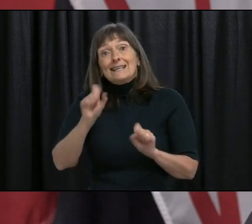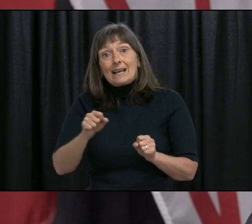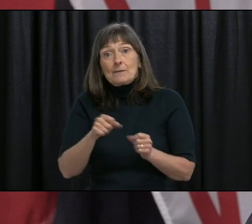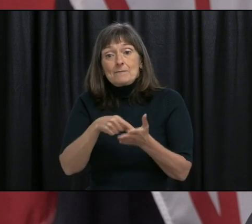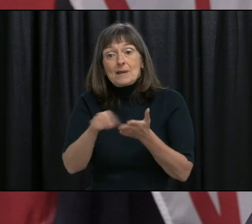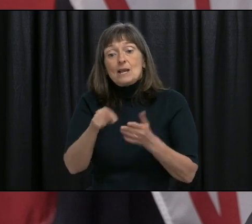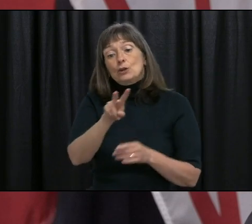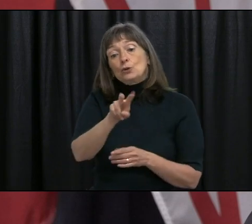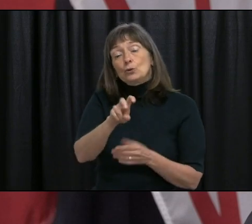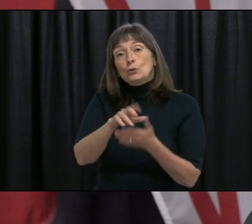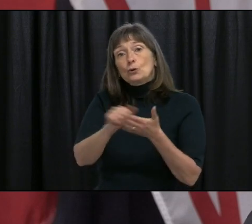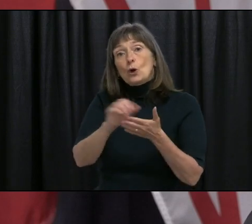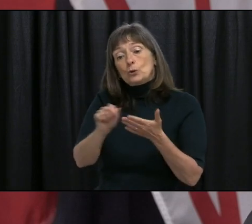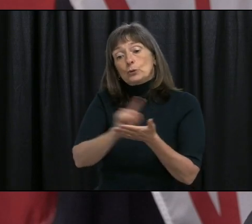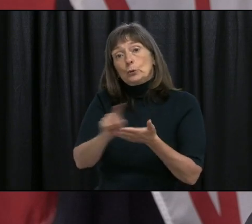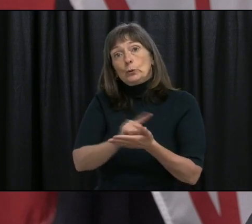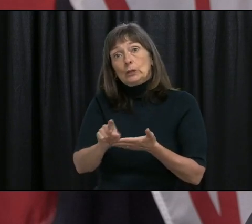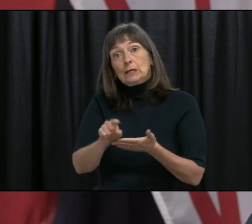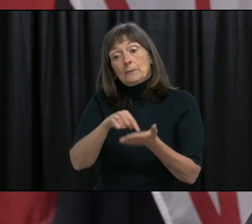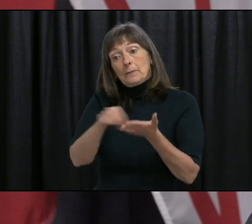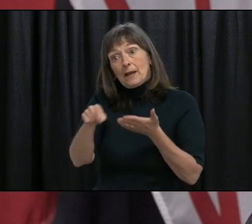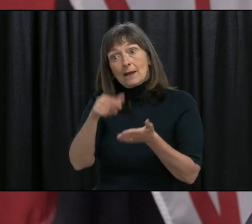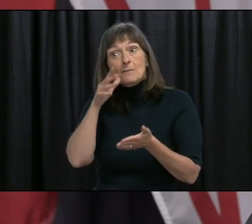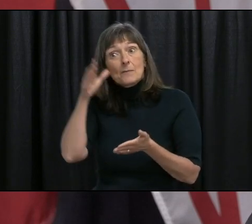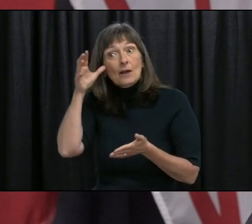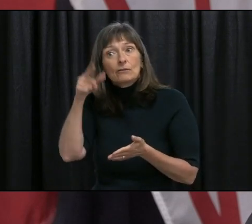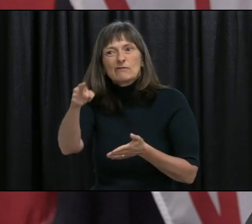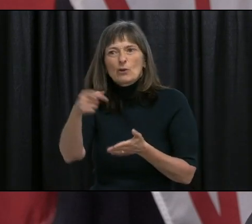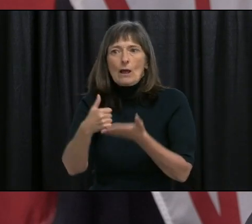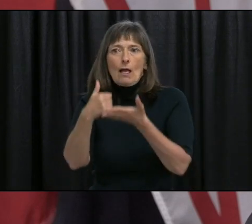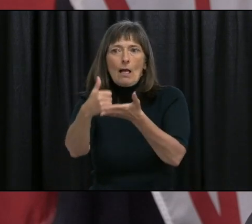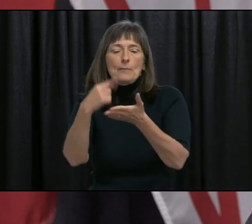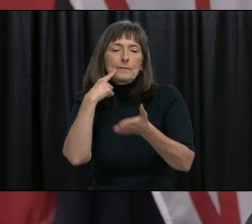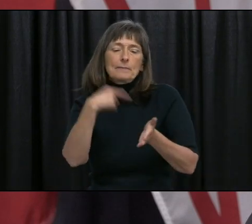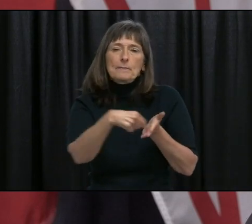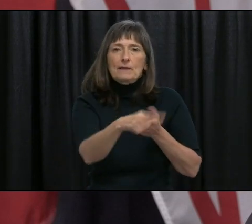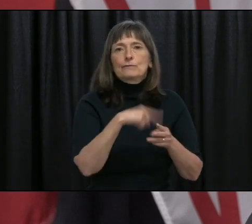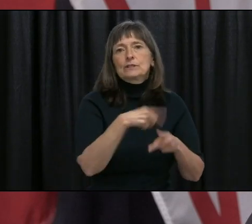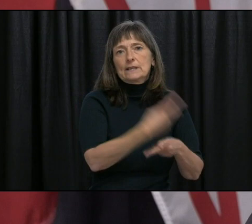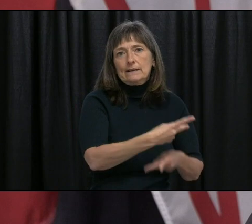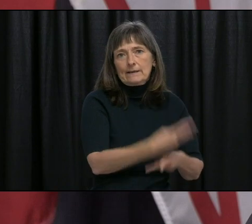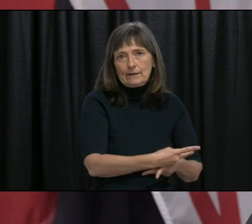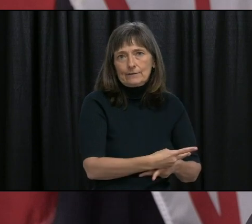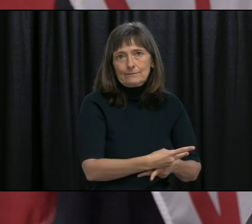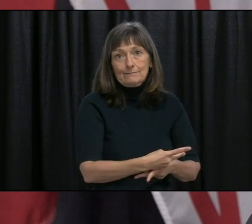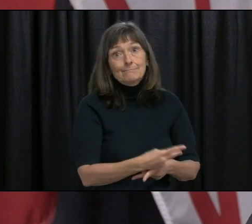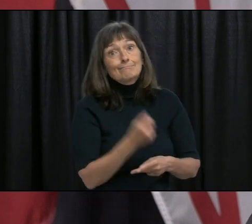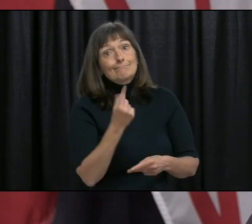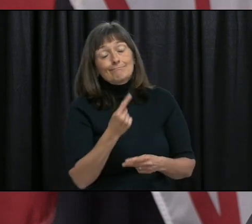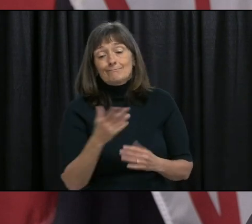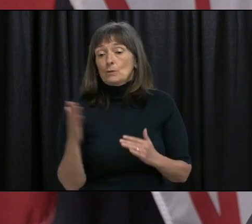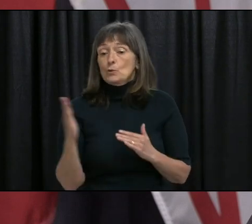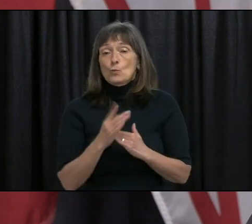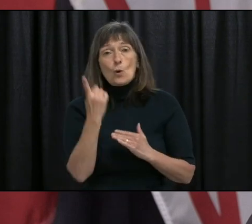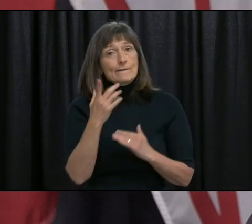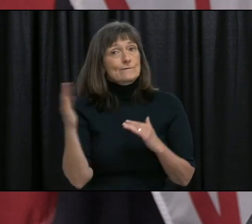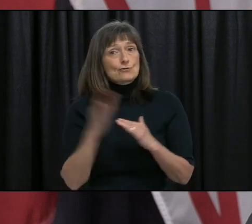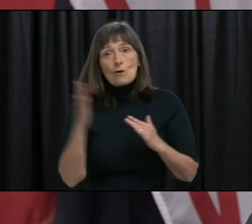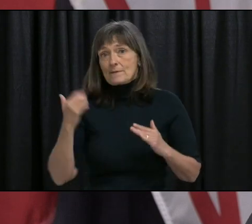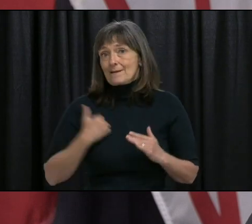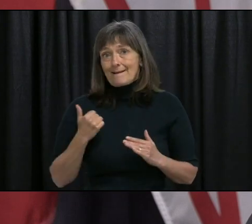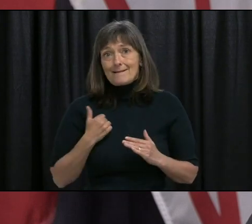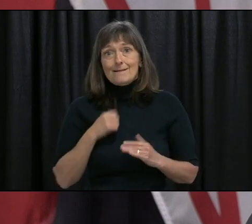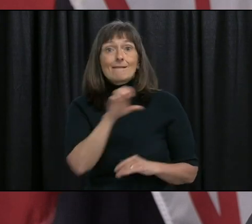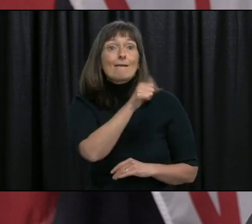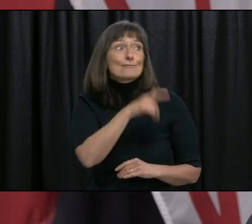a generous program. A lot of people look for Newfoundland and Labrador to model their childcare program. This was one of the best and most generous that